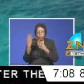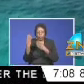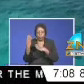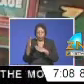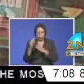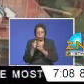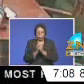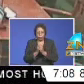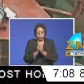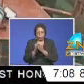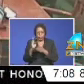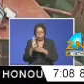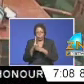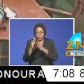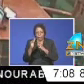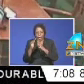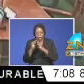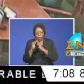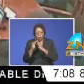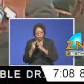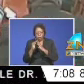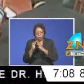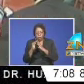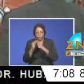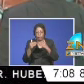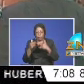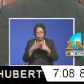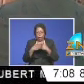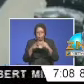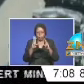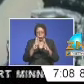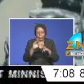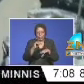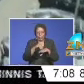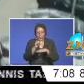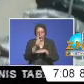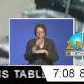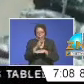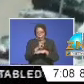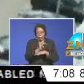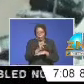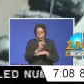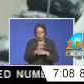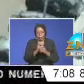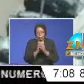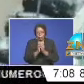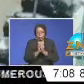The business of the House of Assembly has been adjourned to Wednesday, May 5th at 10 a.m. For Inquiry, ZNS Network News.